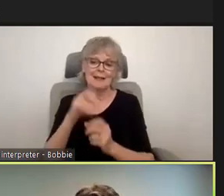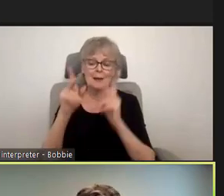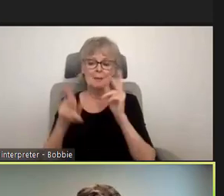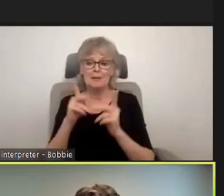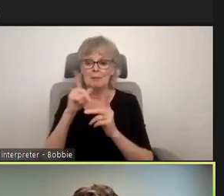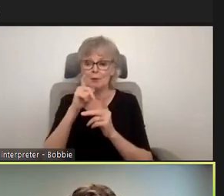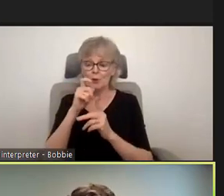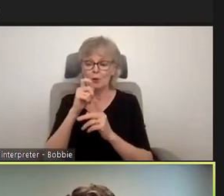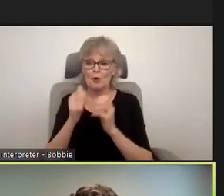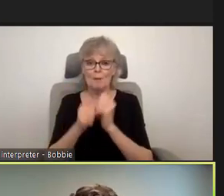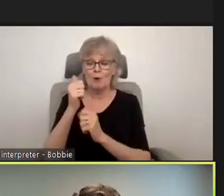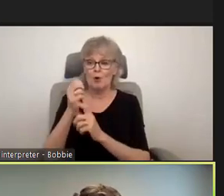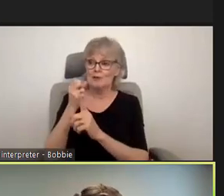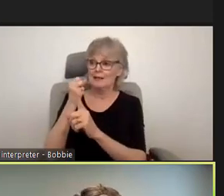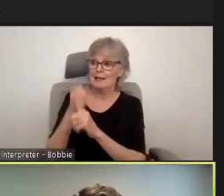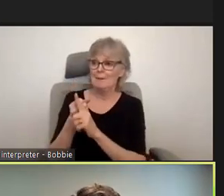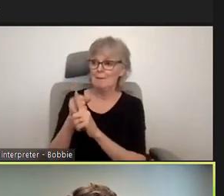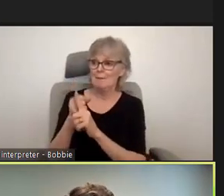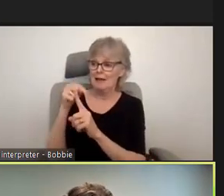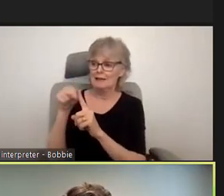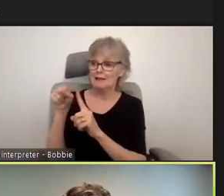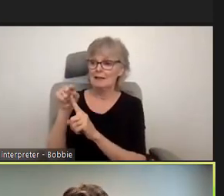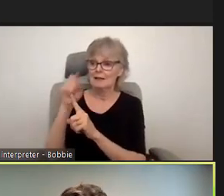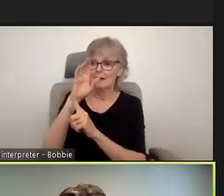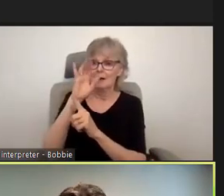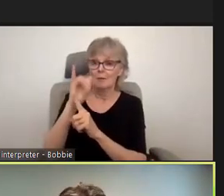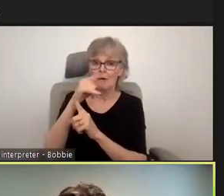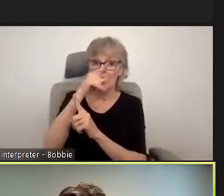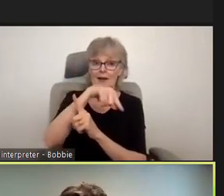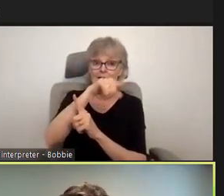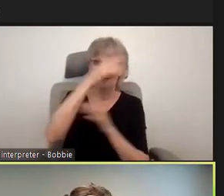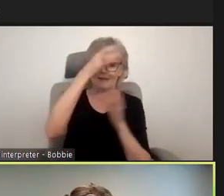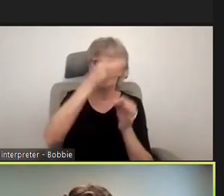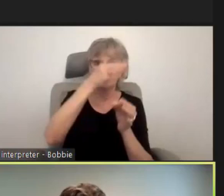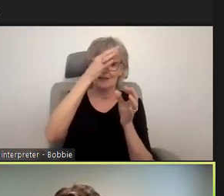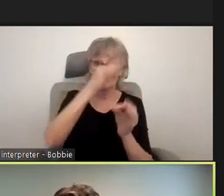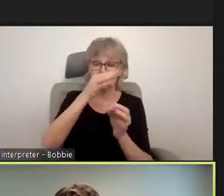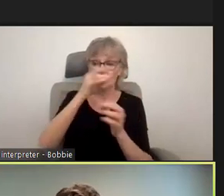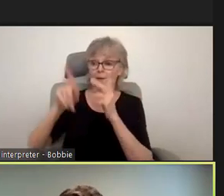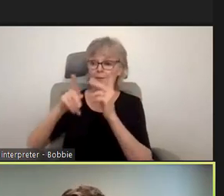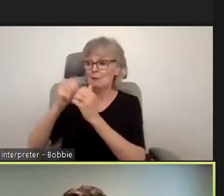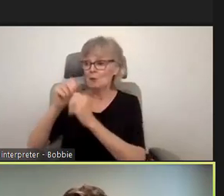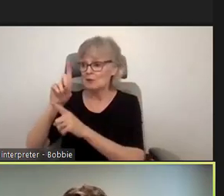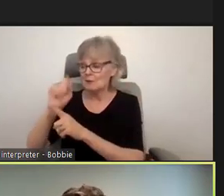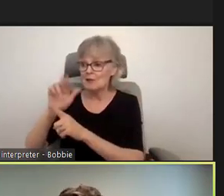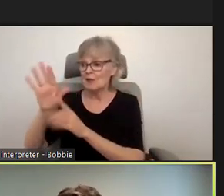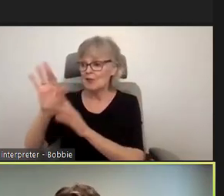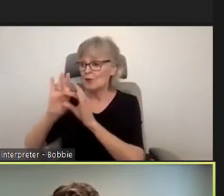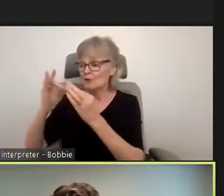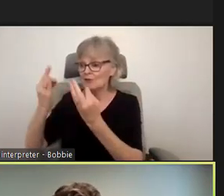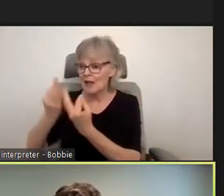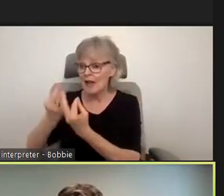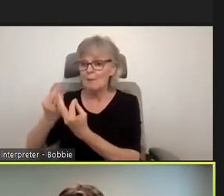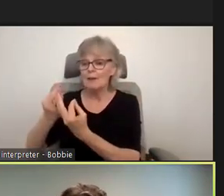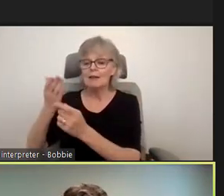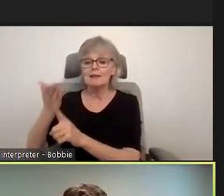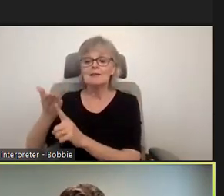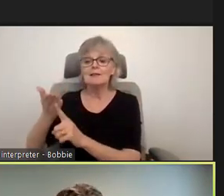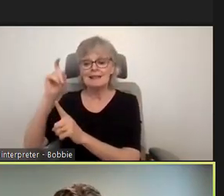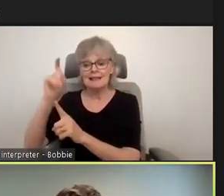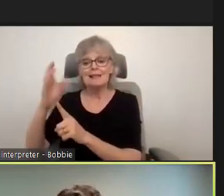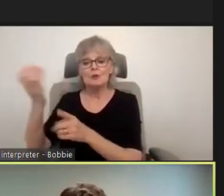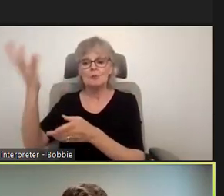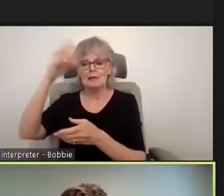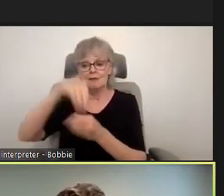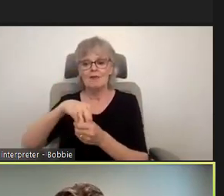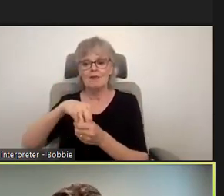by decisions and experiences, in this context, people with disabilities themselves and family members of people with disabilities need to be involved